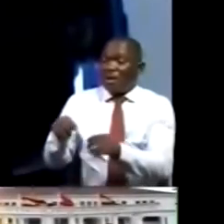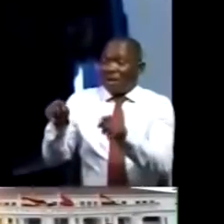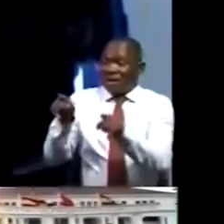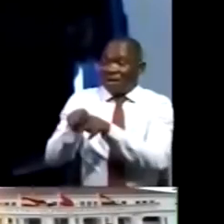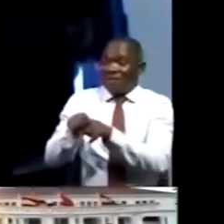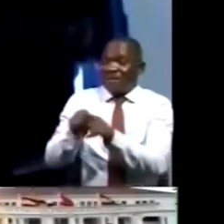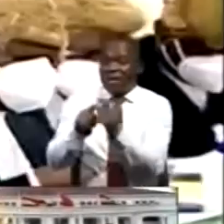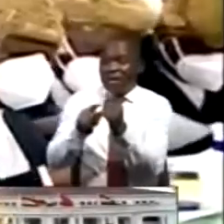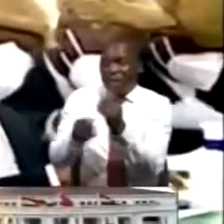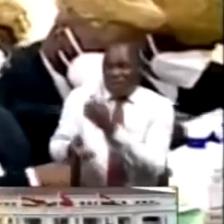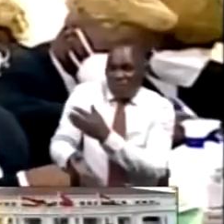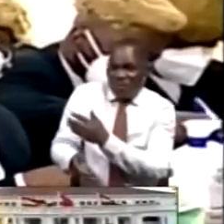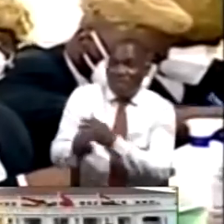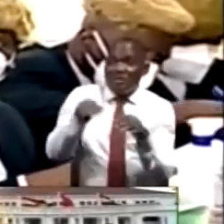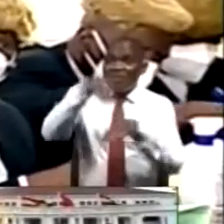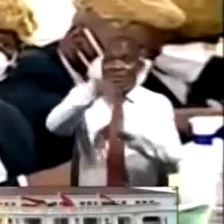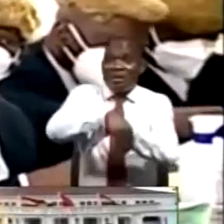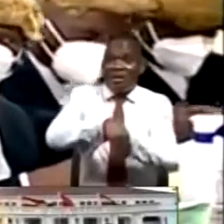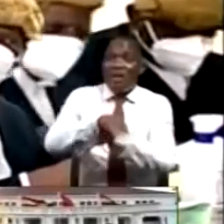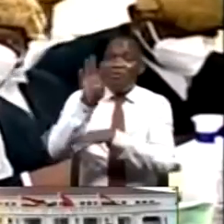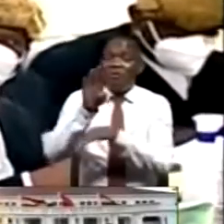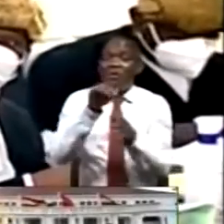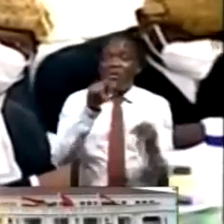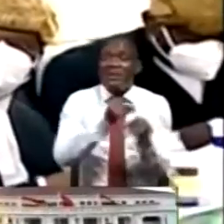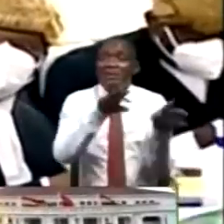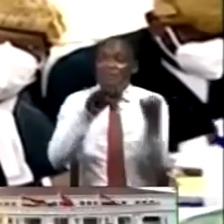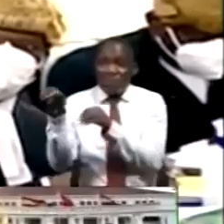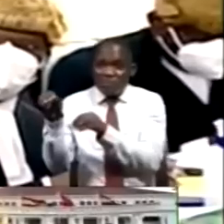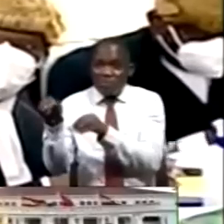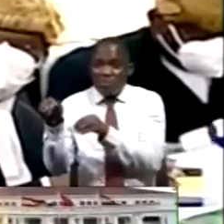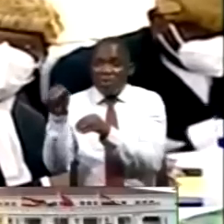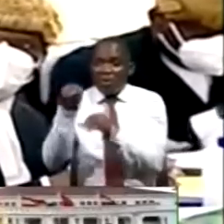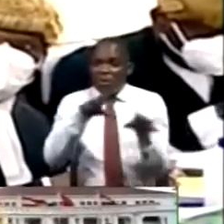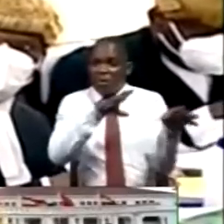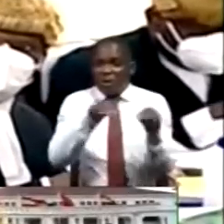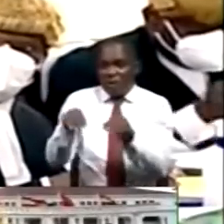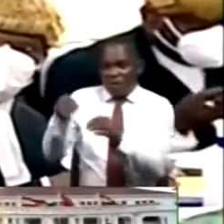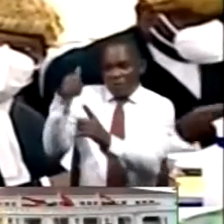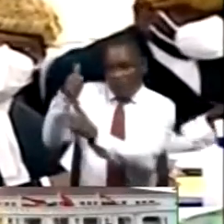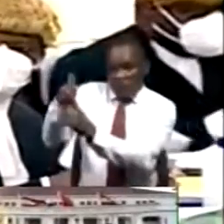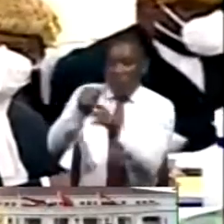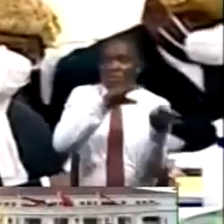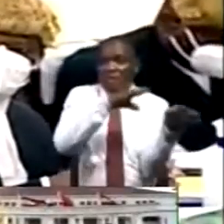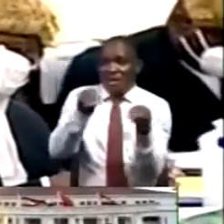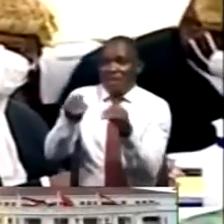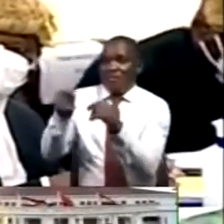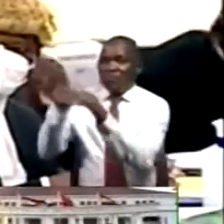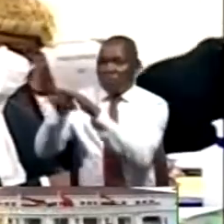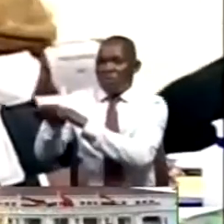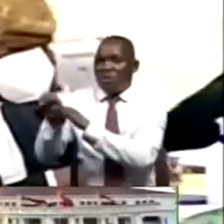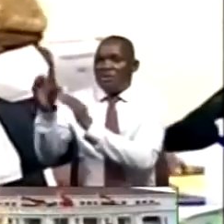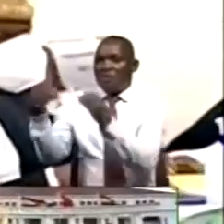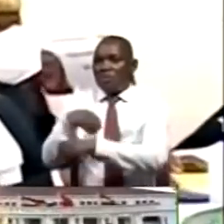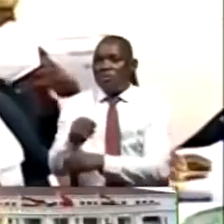the 4 p.m. when you left the strong room, you did so on your own free will and